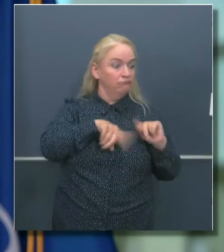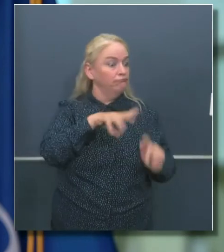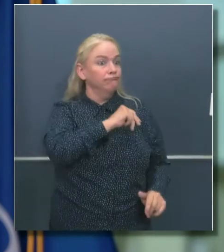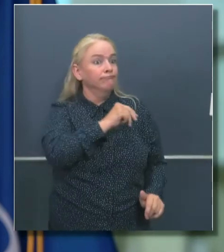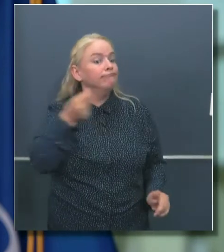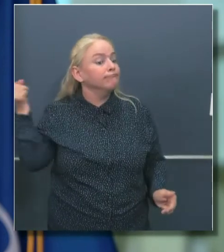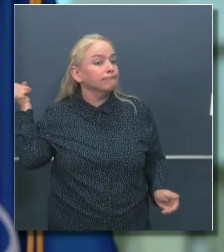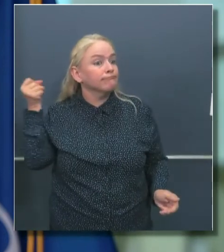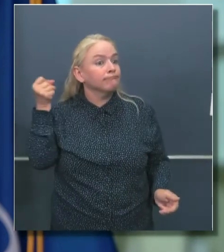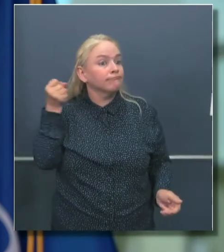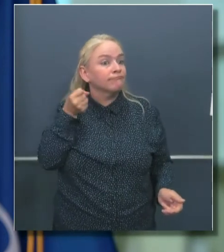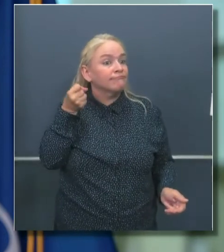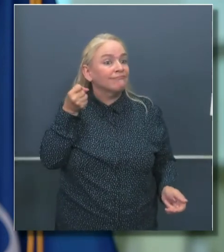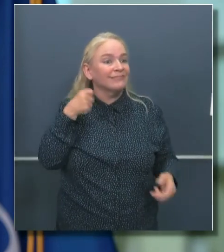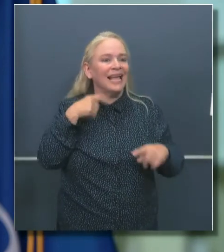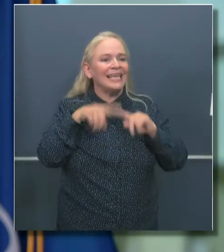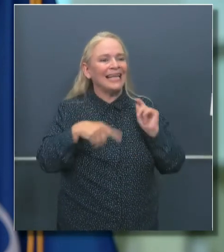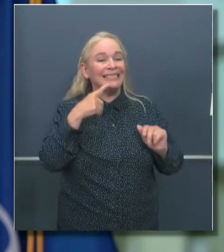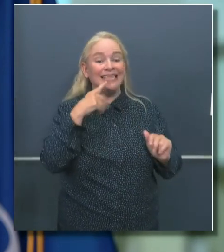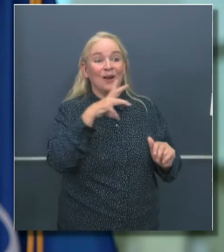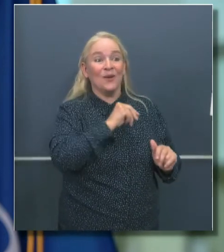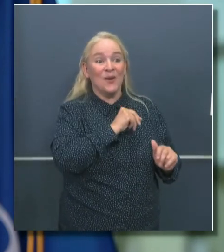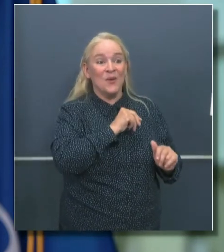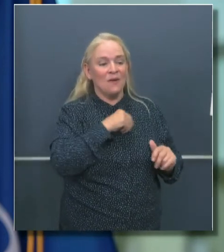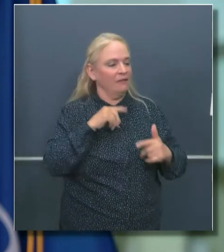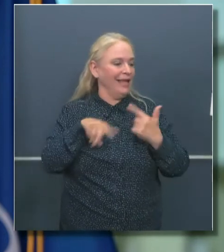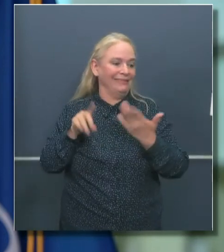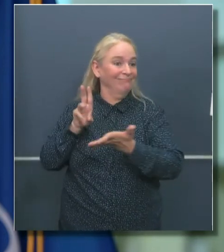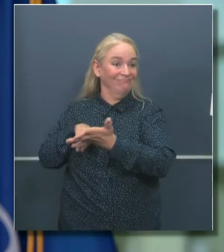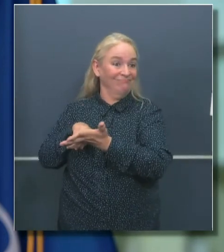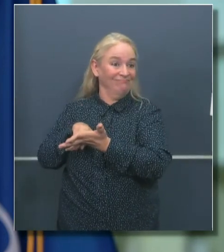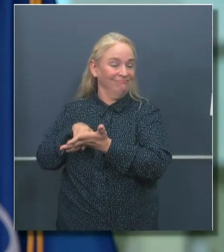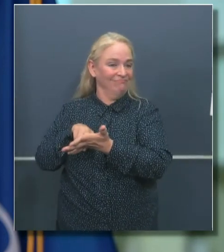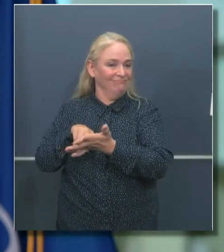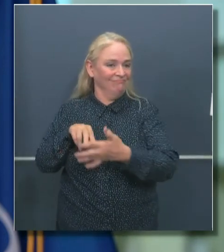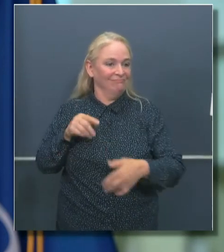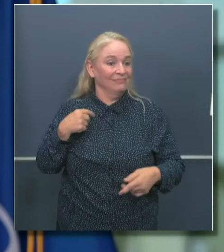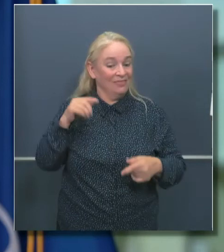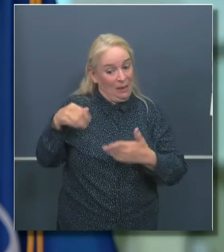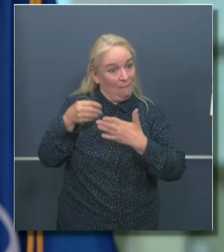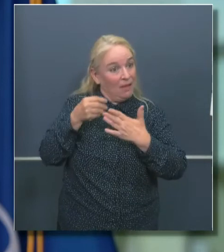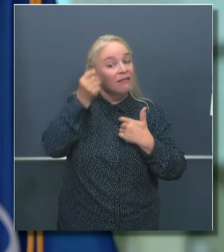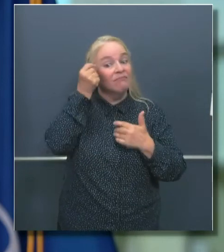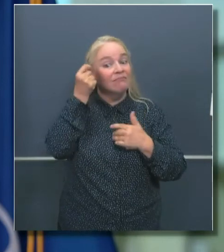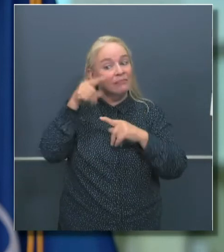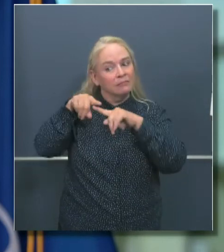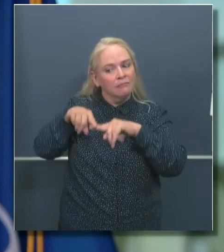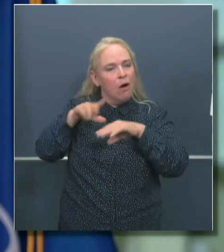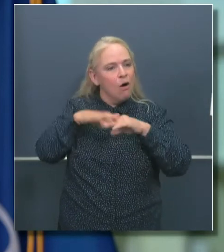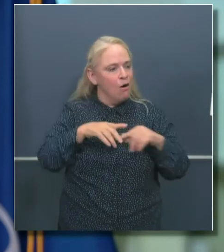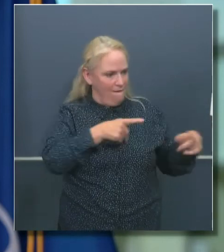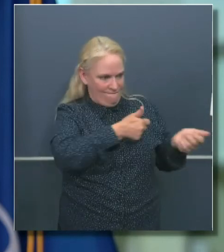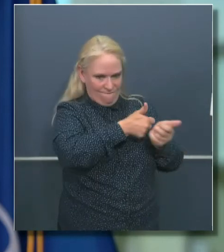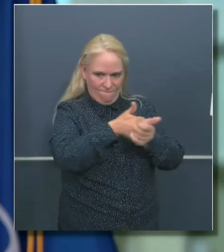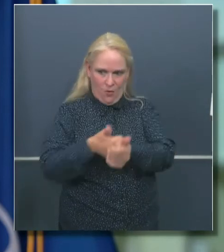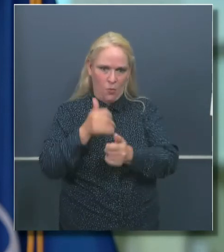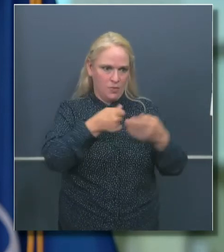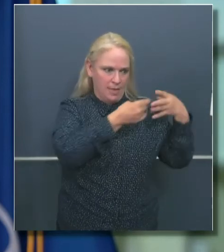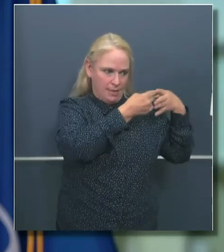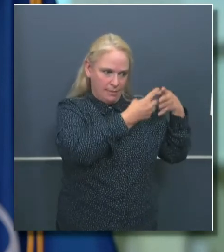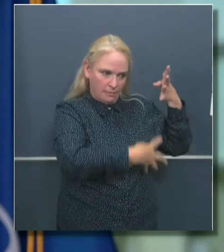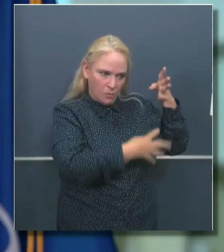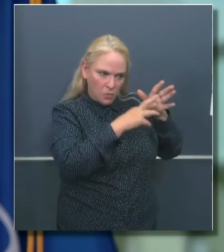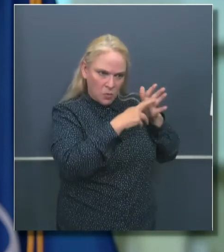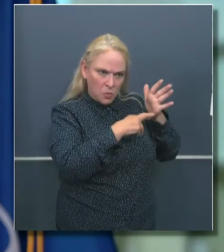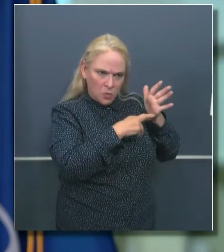own. I couldn't just sign an executive order to make contingent contributions to counties. I needed the consent and concurrence